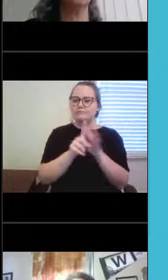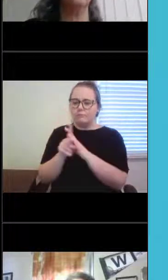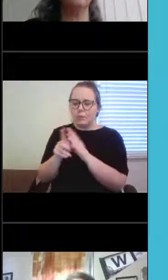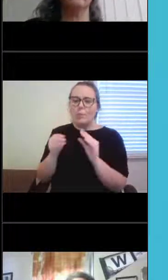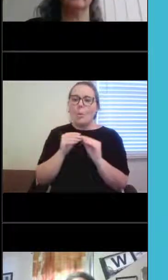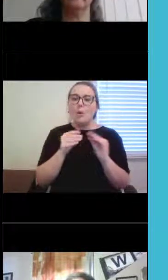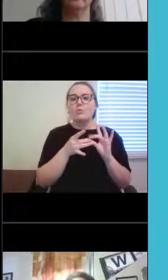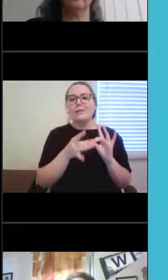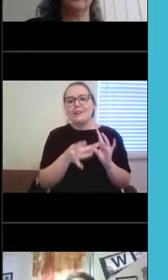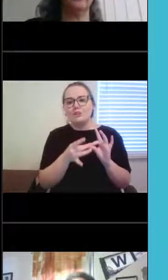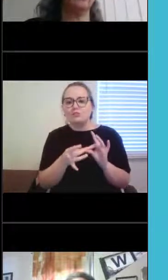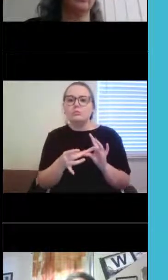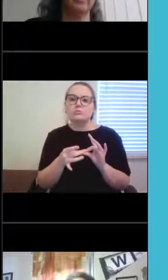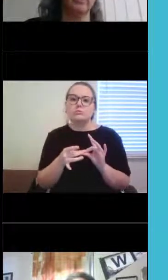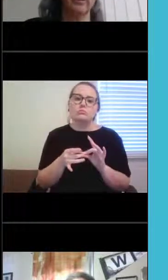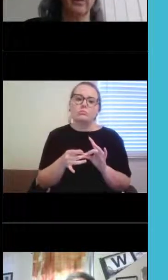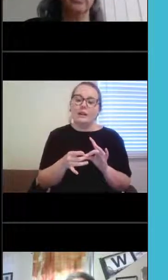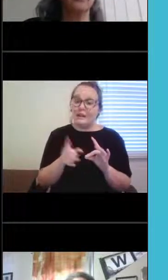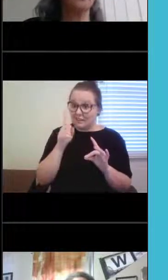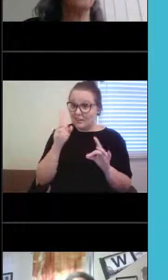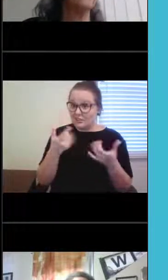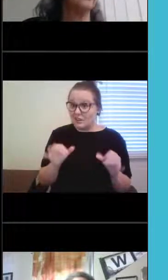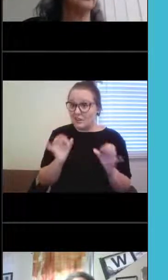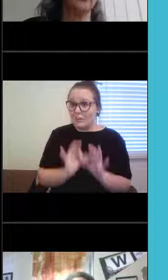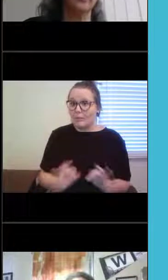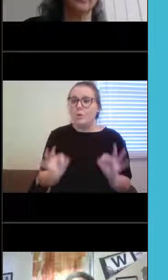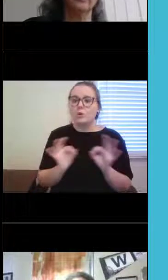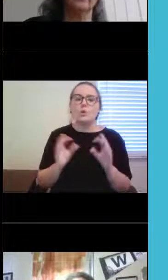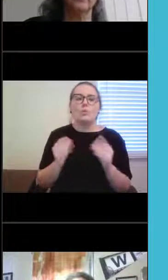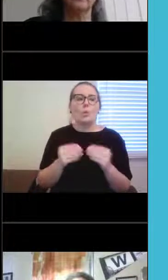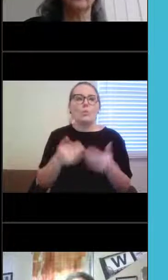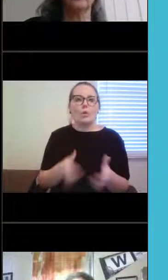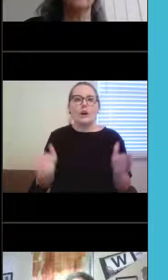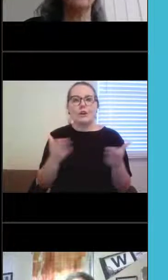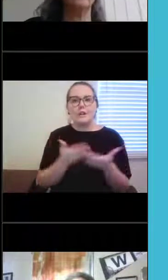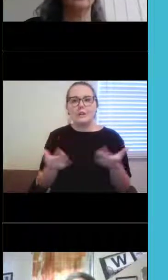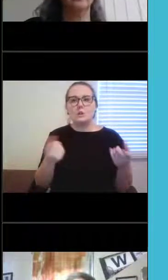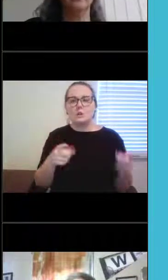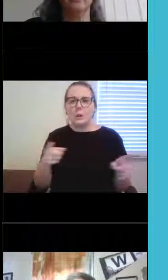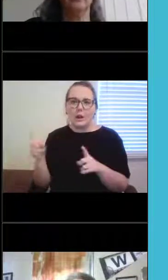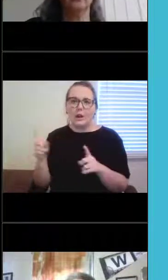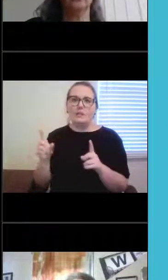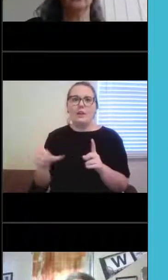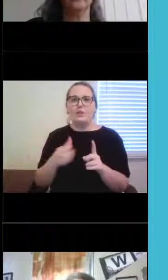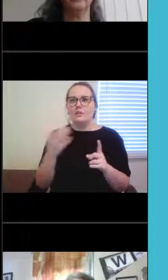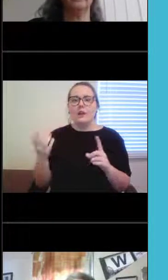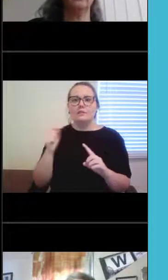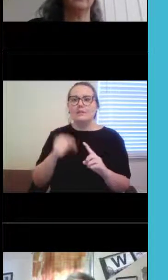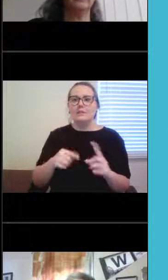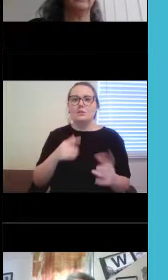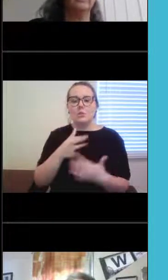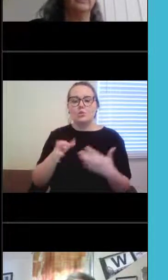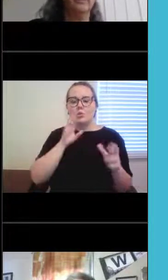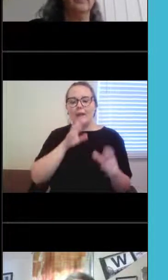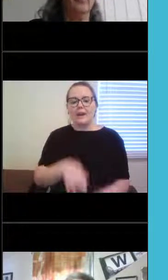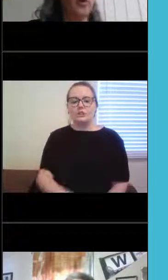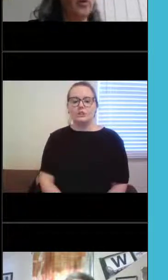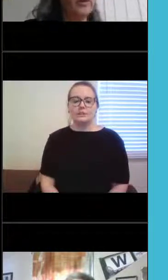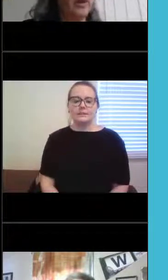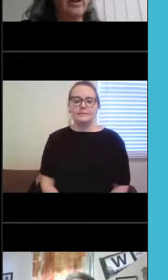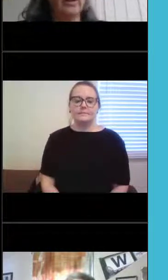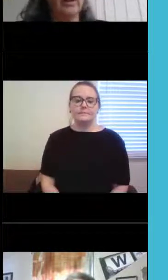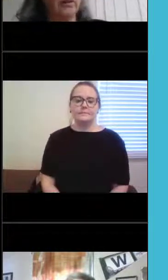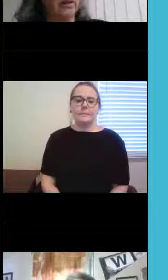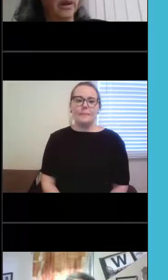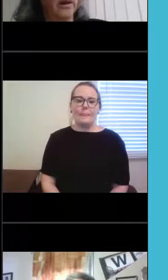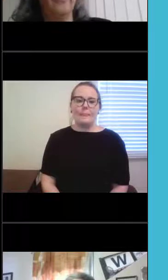in some ways, and I think were very important. So there's broader things going on, obviously, than just these social reactions. What